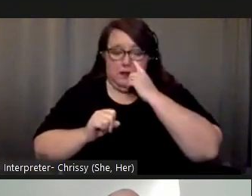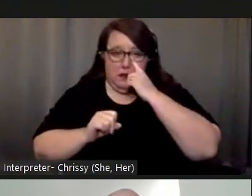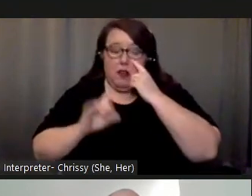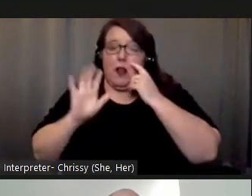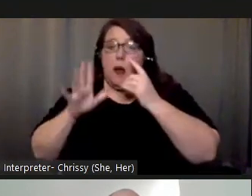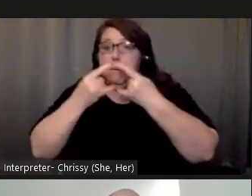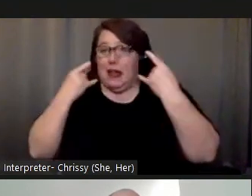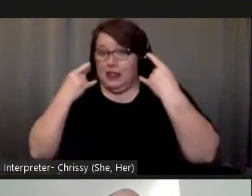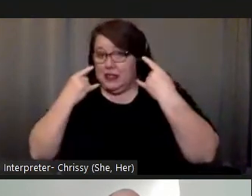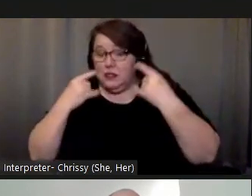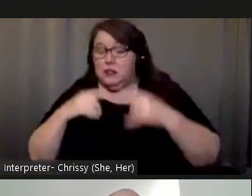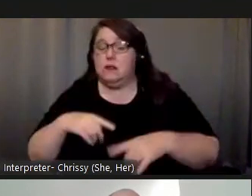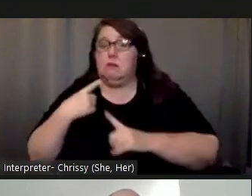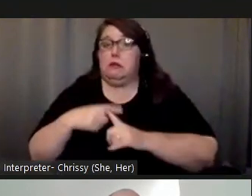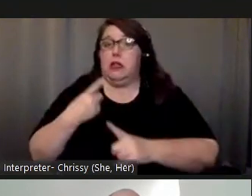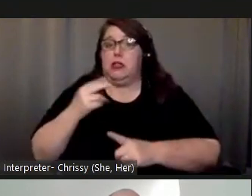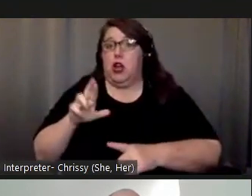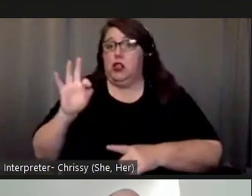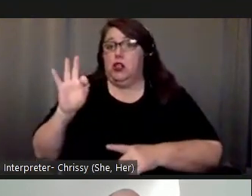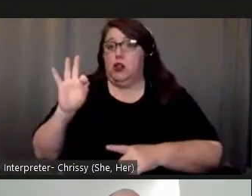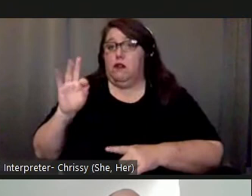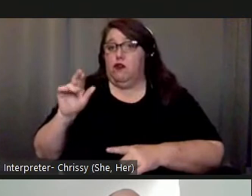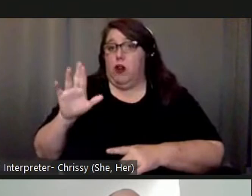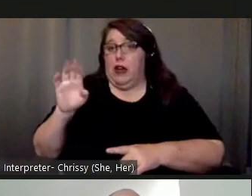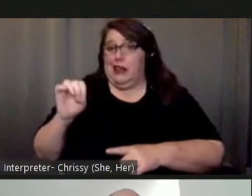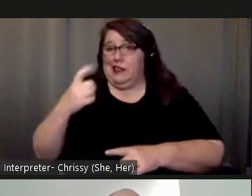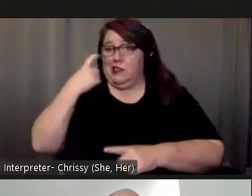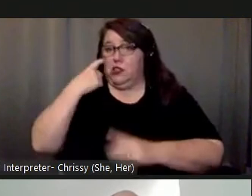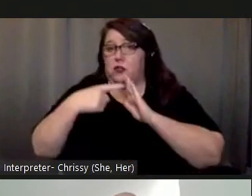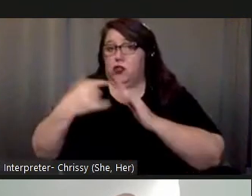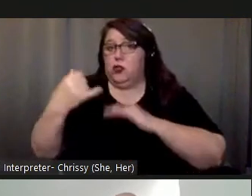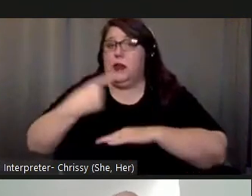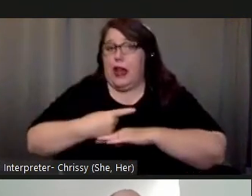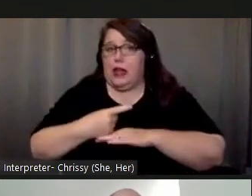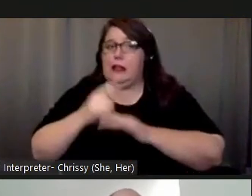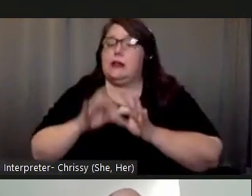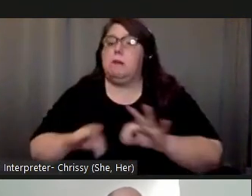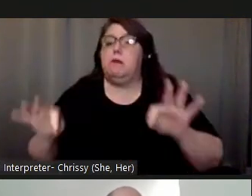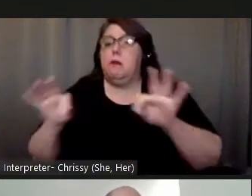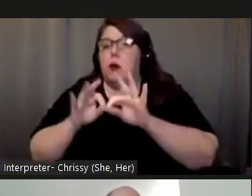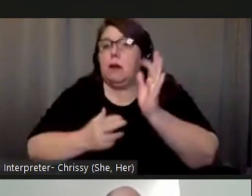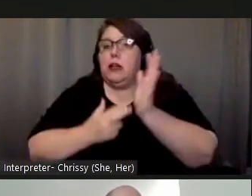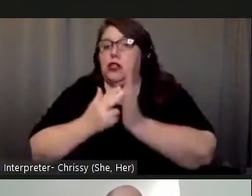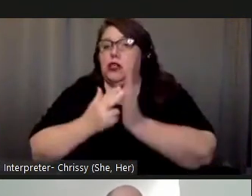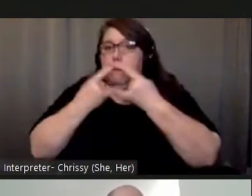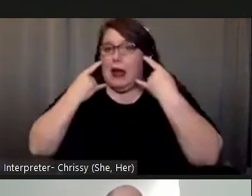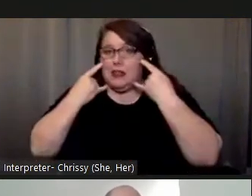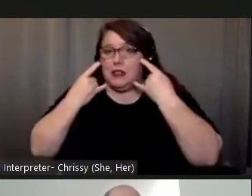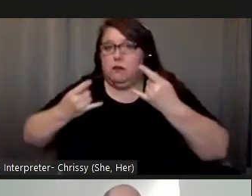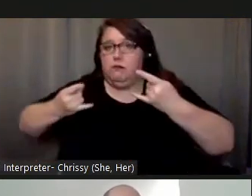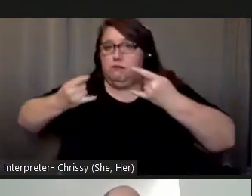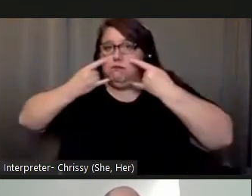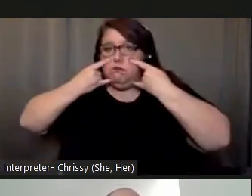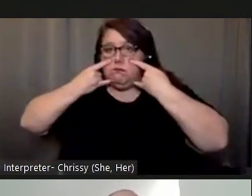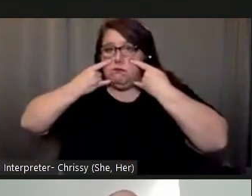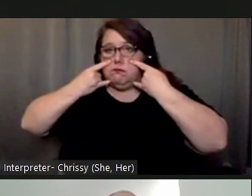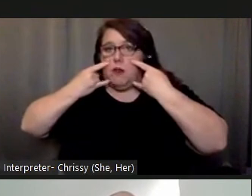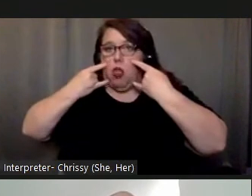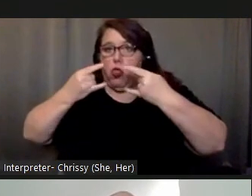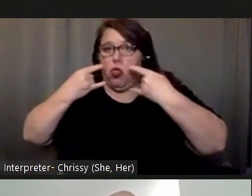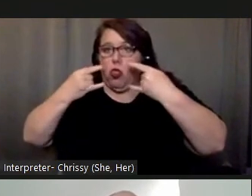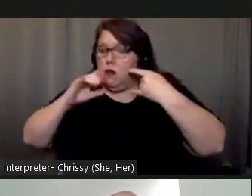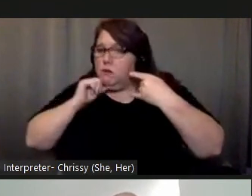specifically as Dr. France, I think illustrated today, is really important. Making sure that masks are fitting well continues to be an important